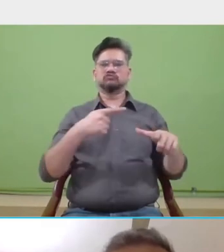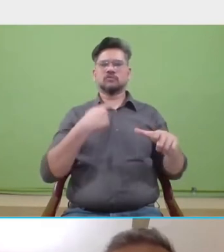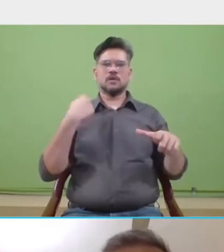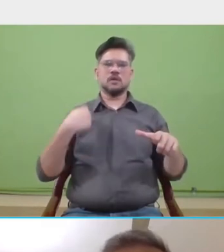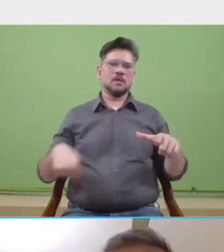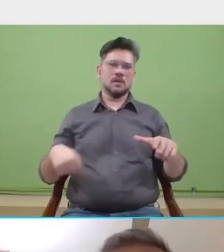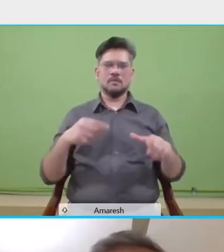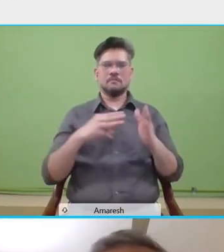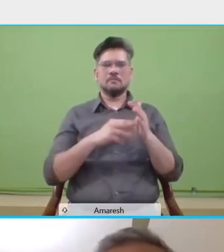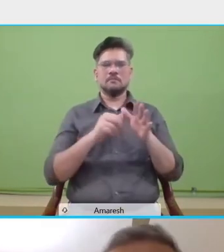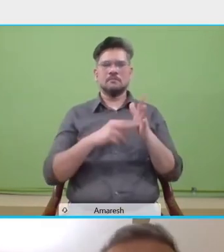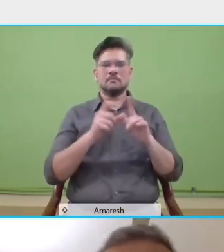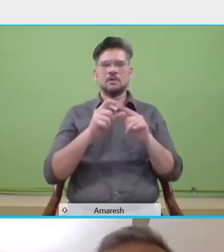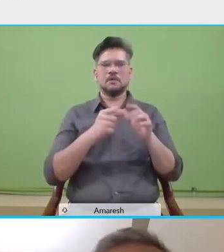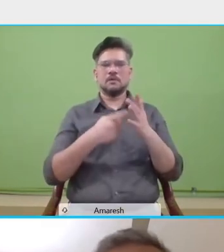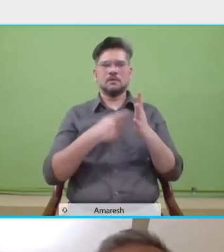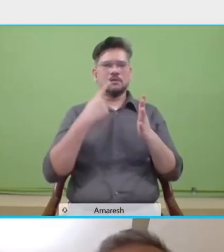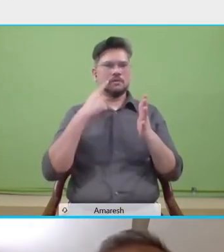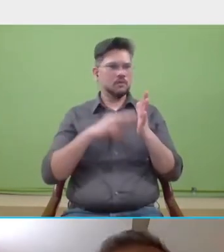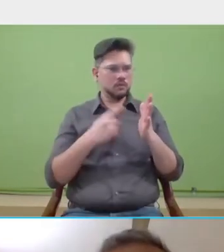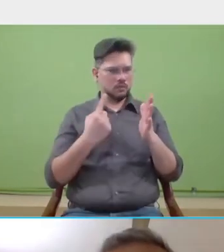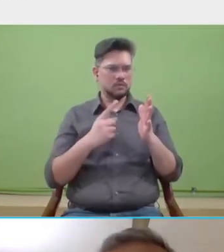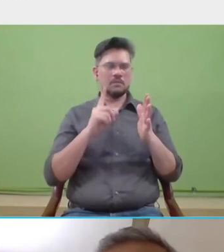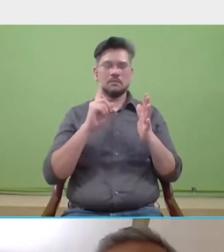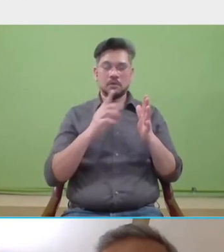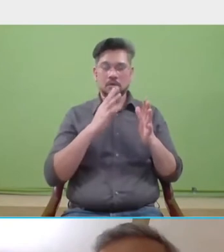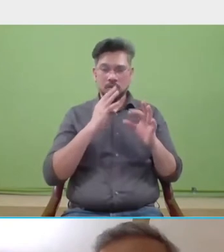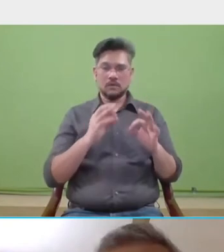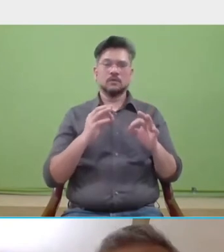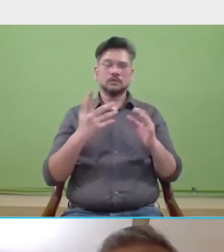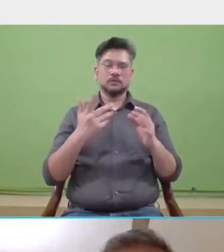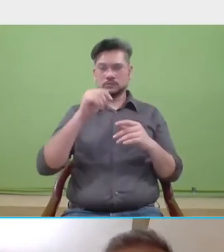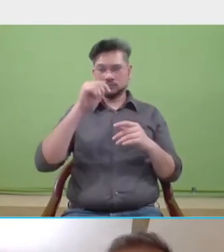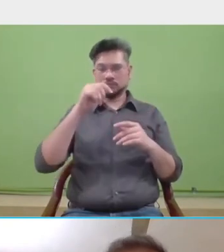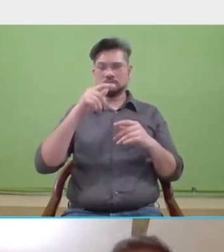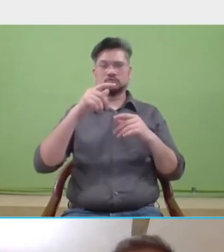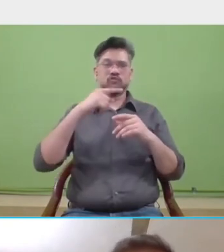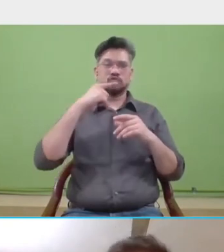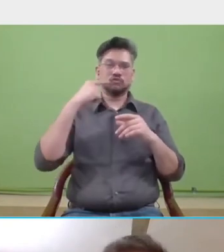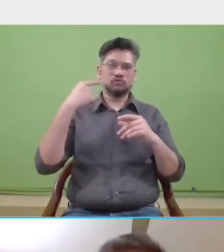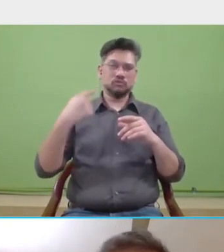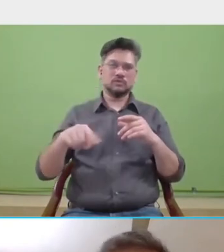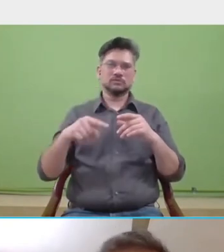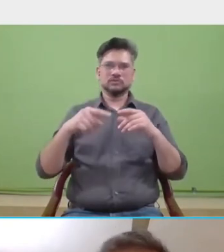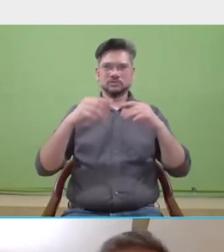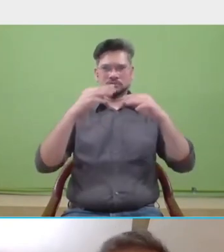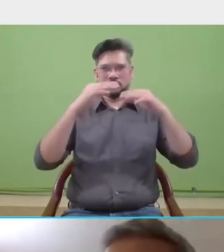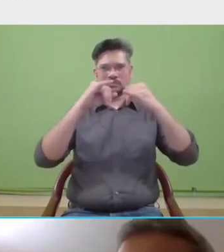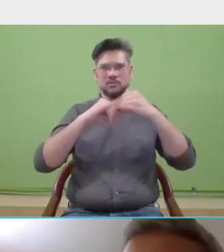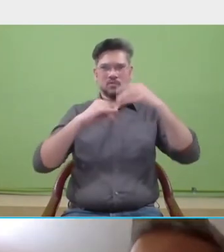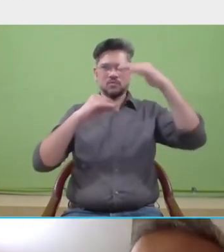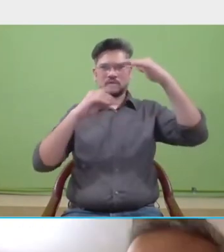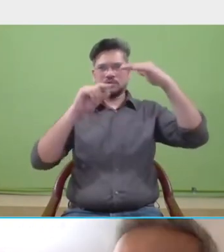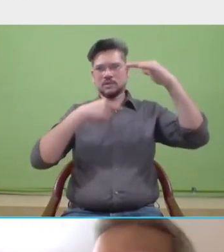languages which sort of border uh languages in the south of russia and you have taiwanese which is also not